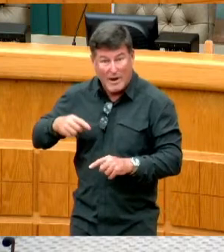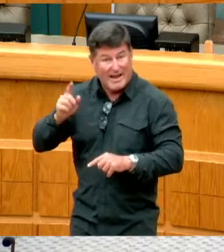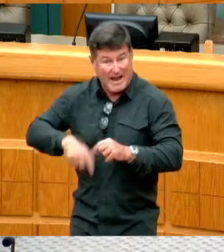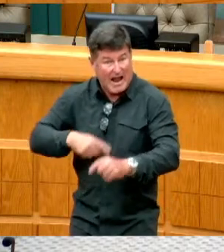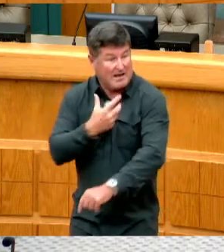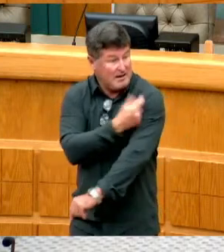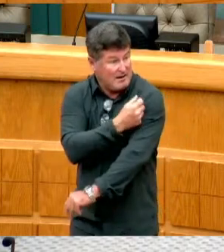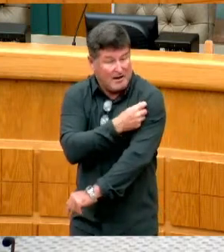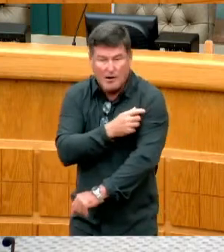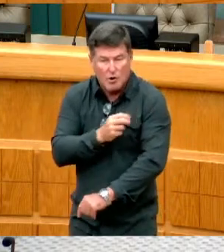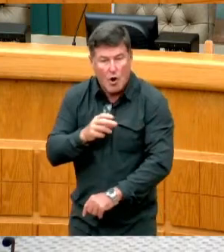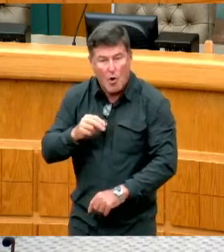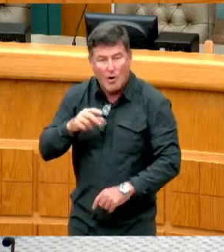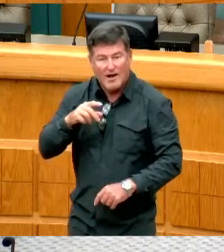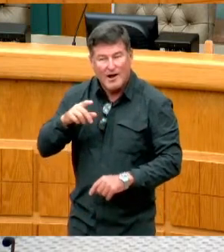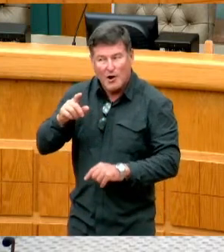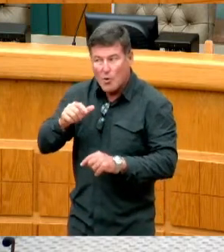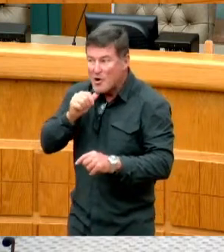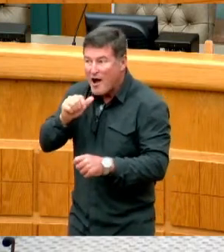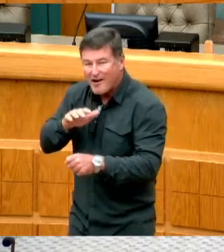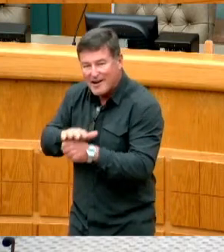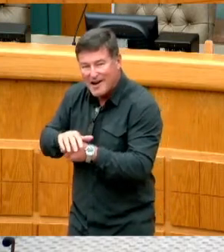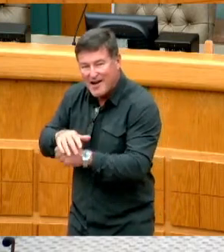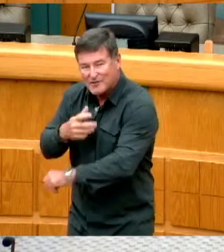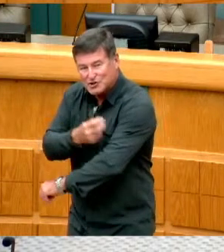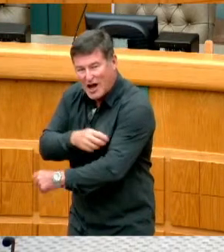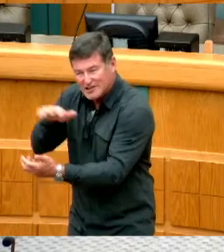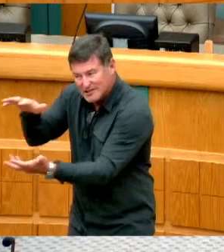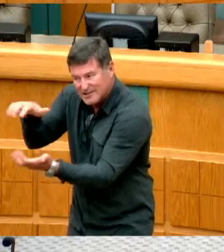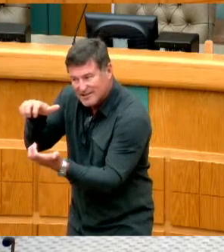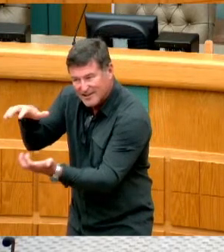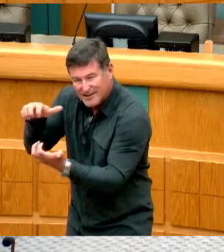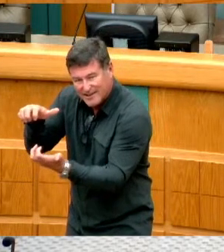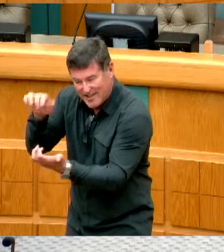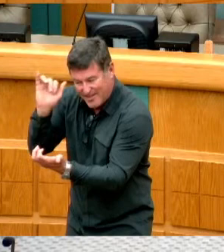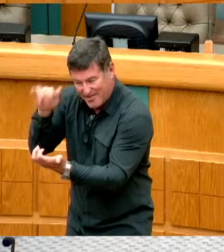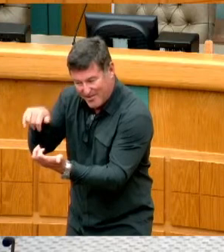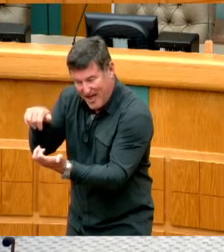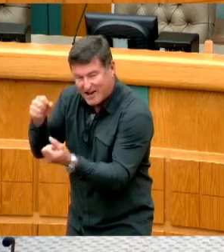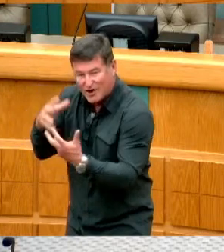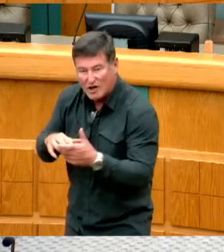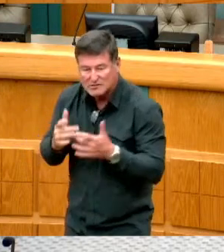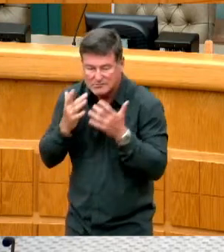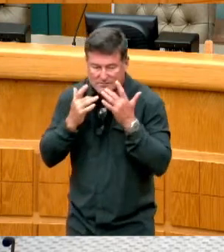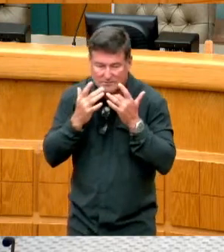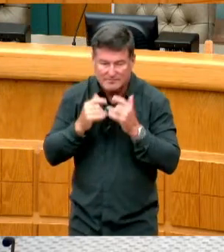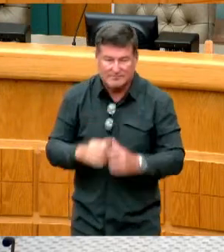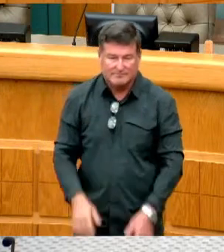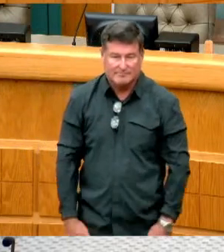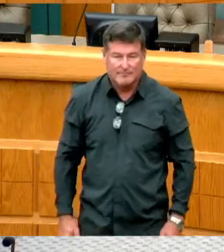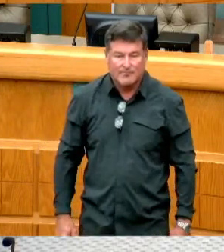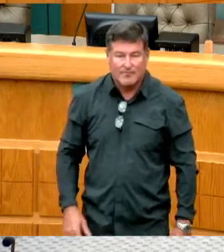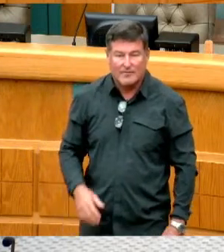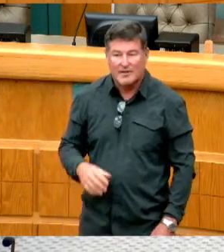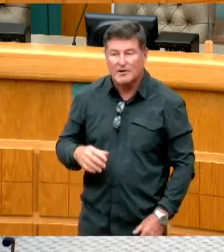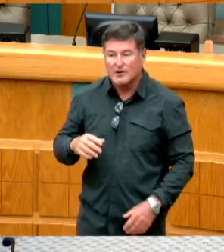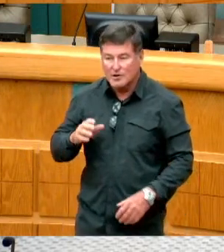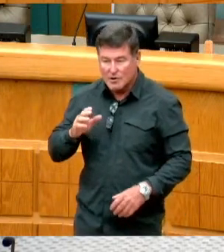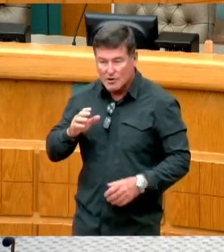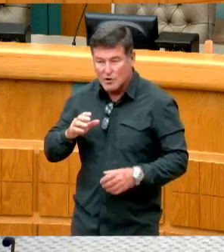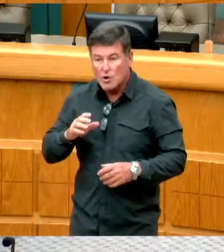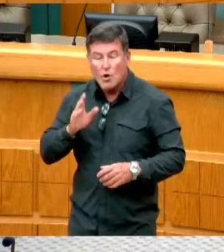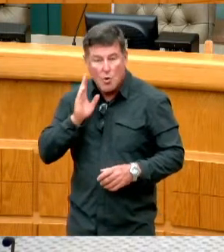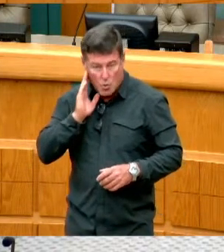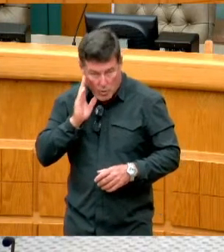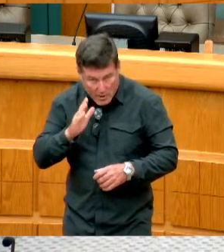of supply. So the information that you've just heard is creating more distribution in addition to all of the